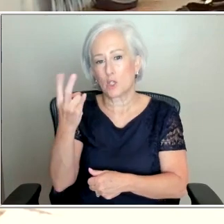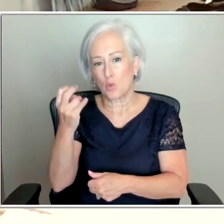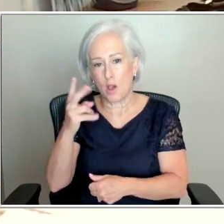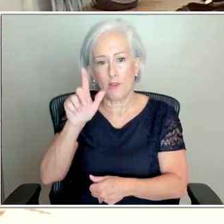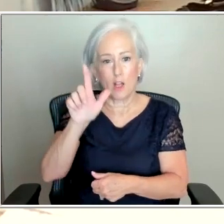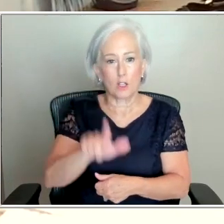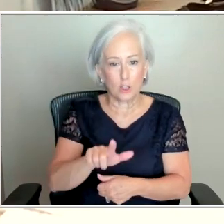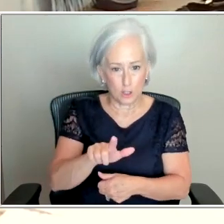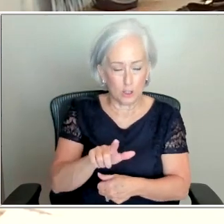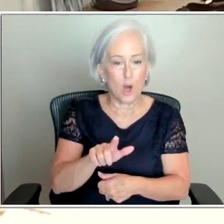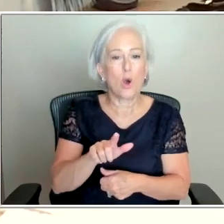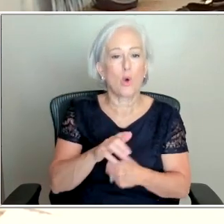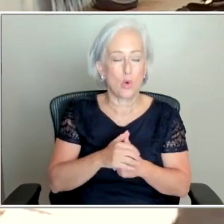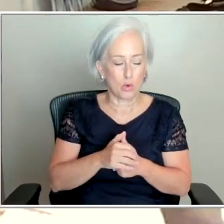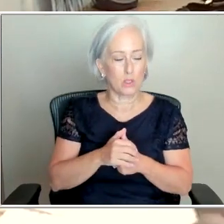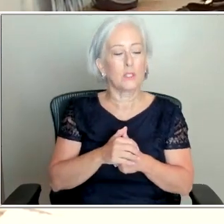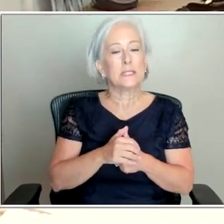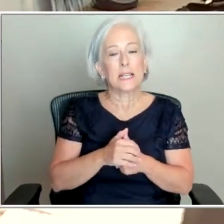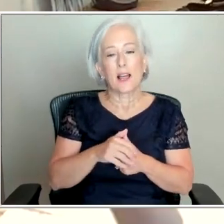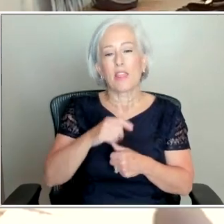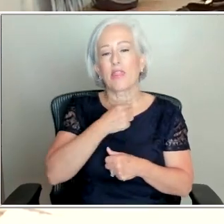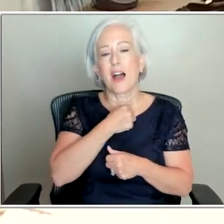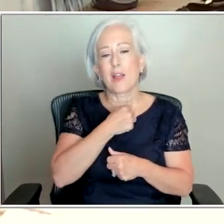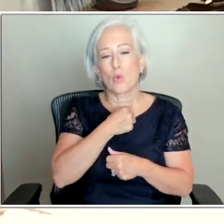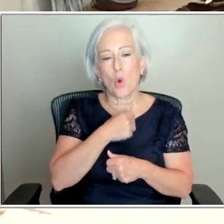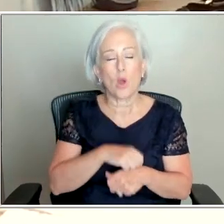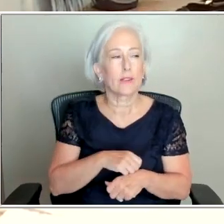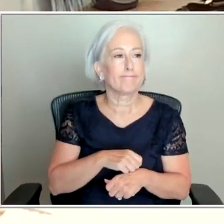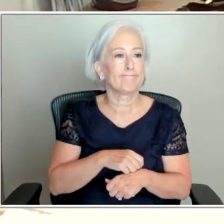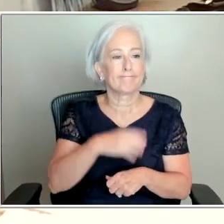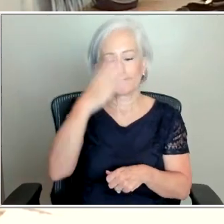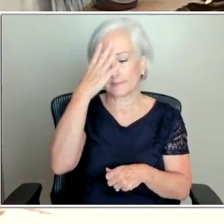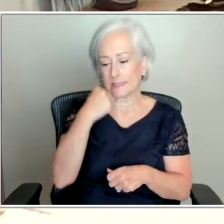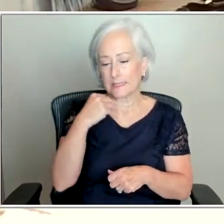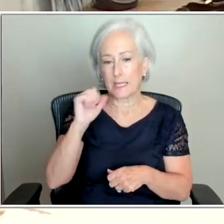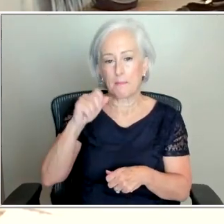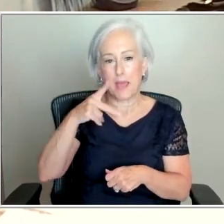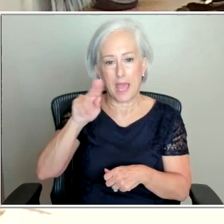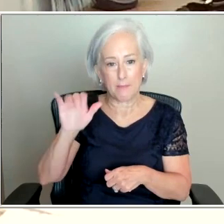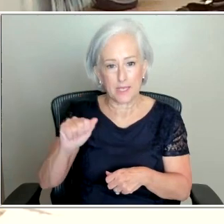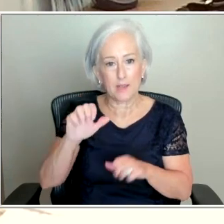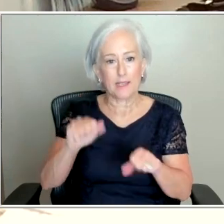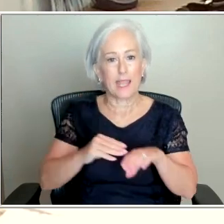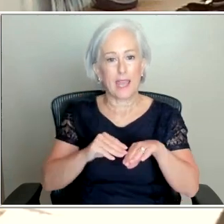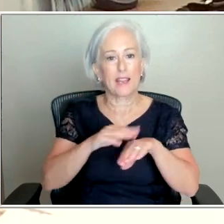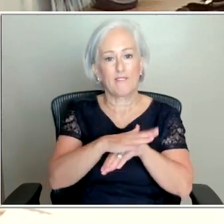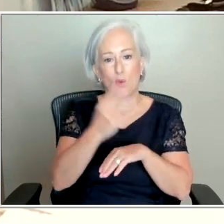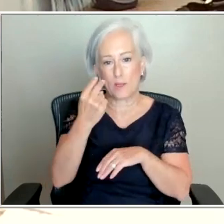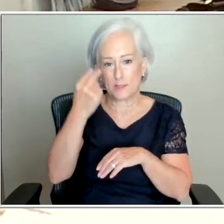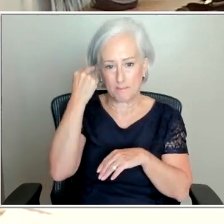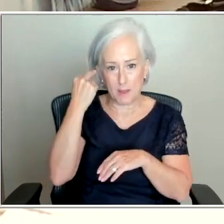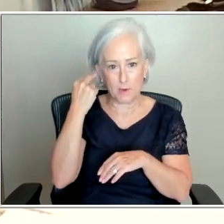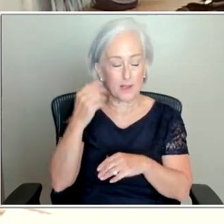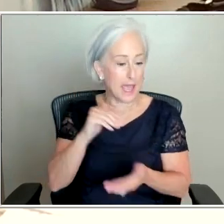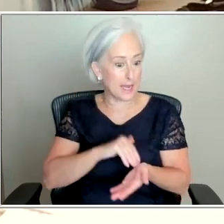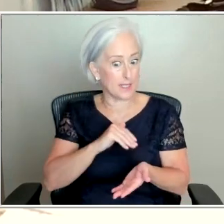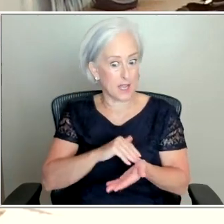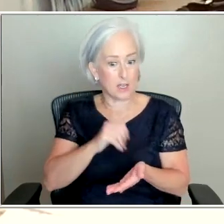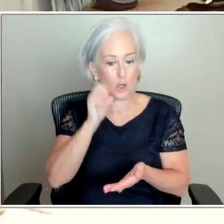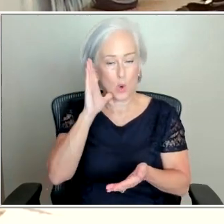influence memory and thinking. Depression, sleep apnea, those kinds of things can influence memory and thinking, and that's what a doctor will think